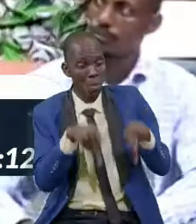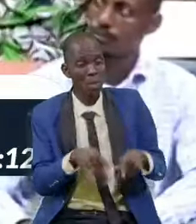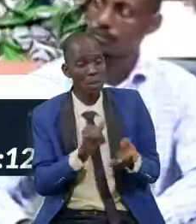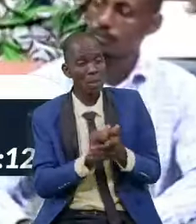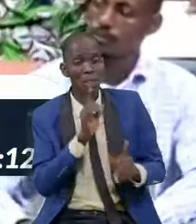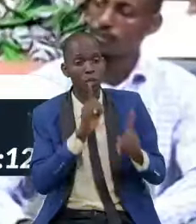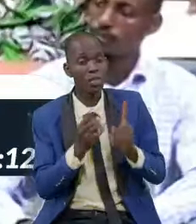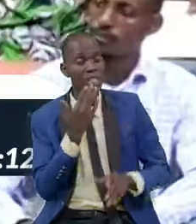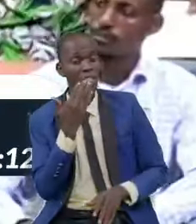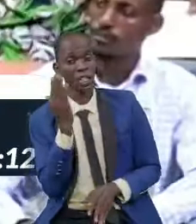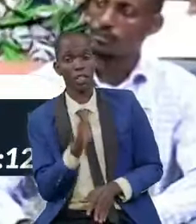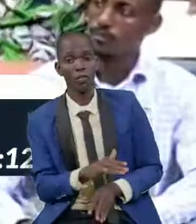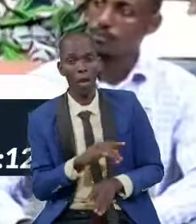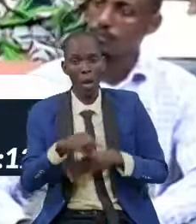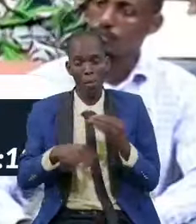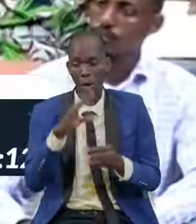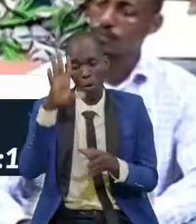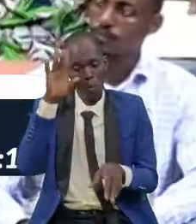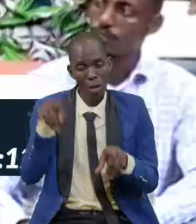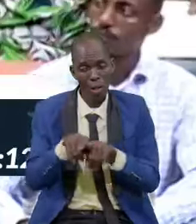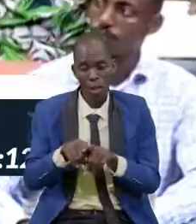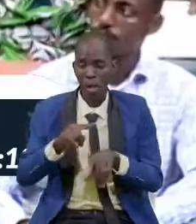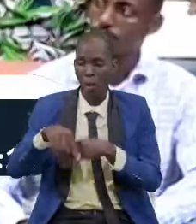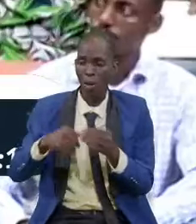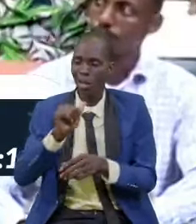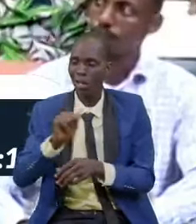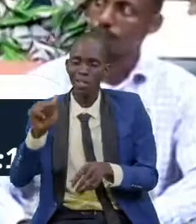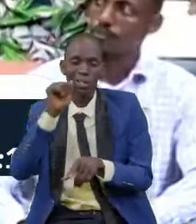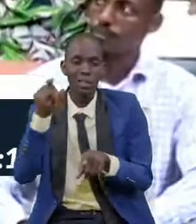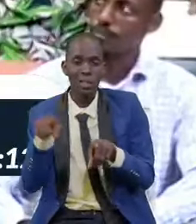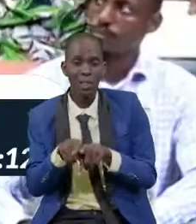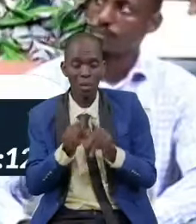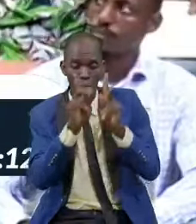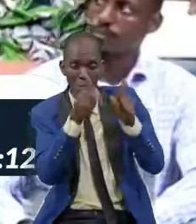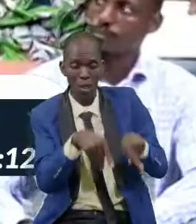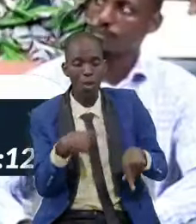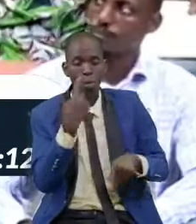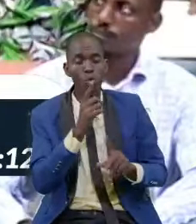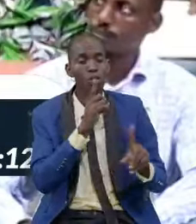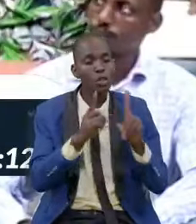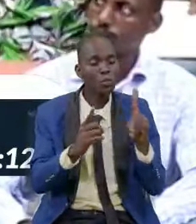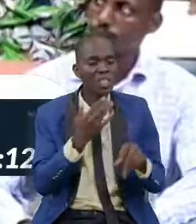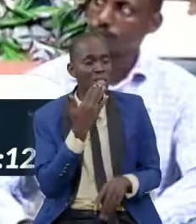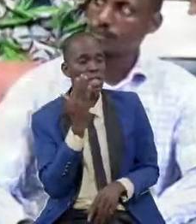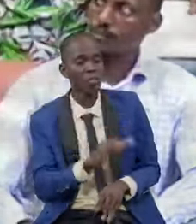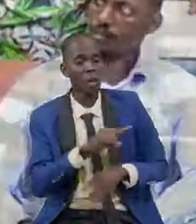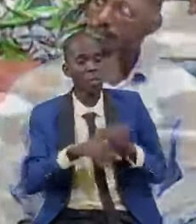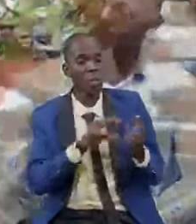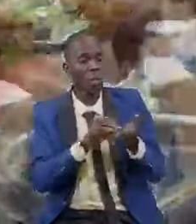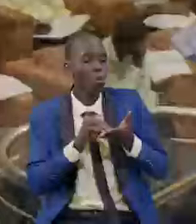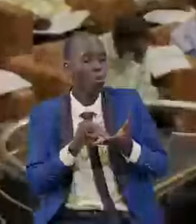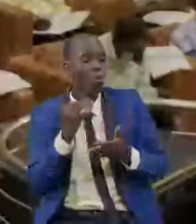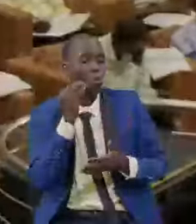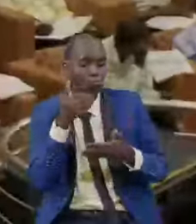his brother, of his sister, he that speaketh evil of his neighbor, he that